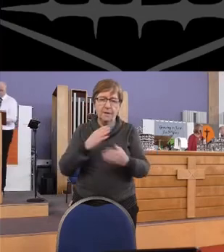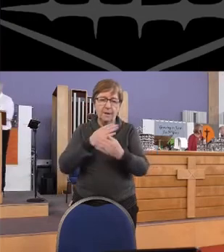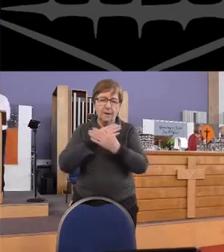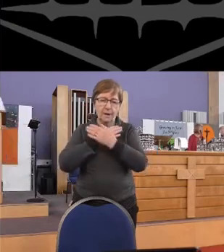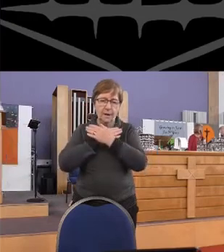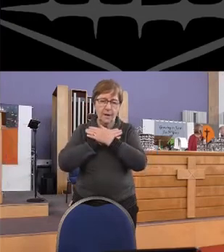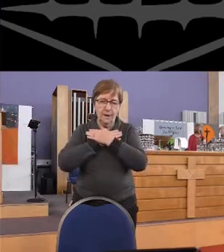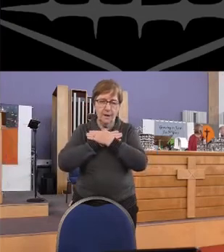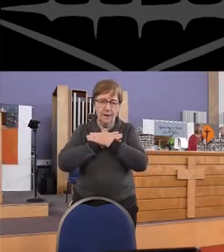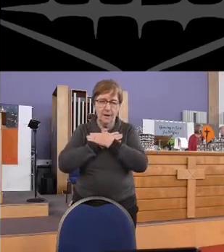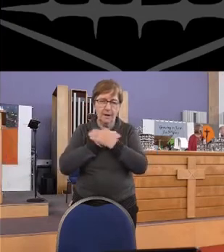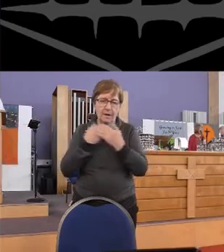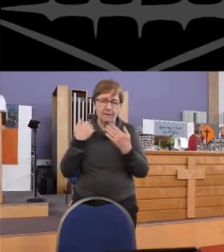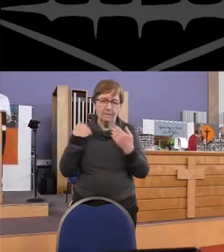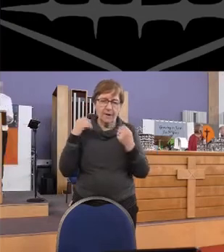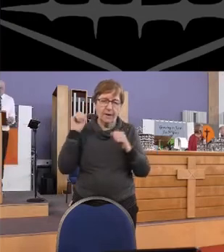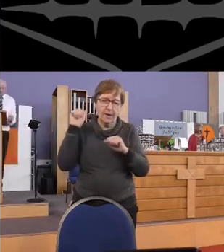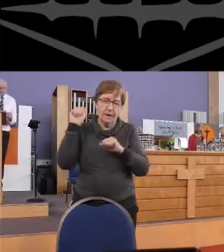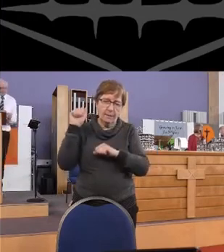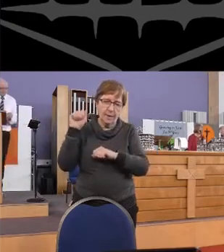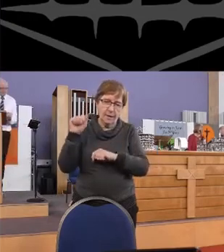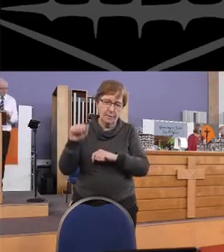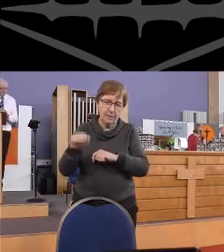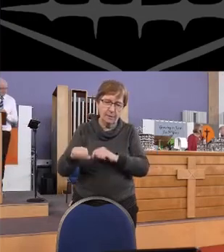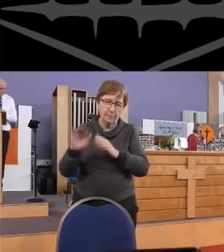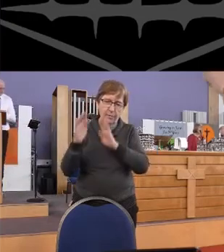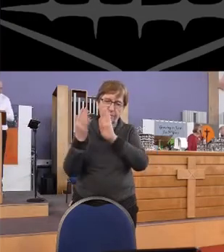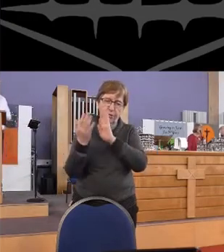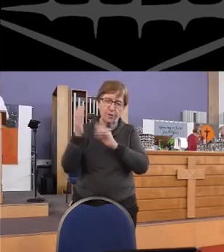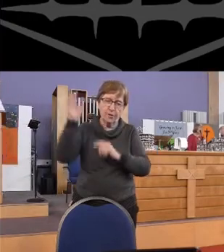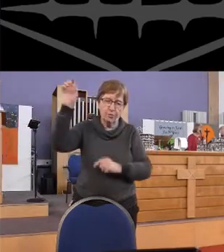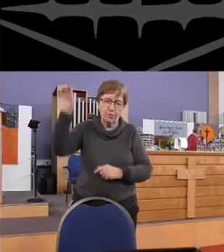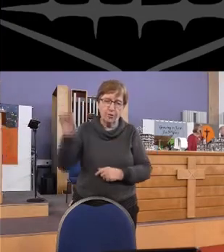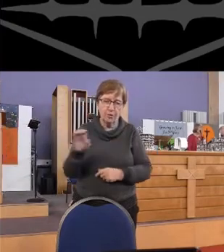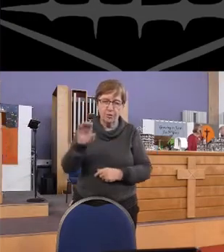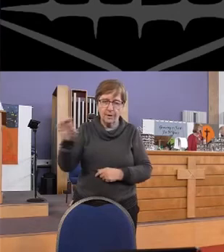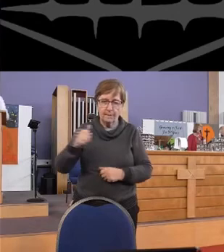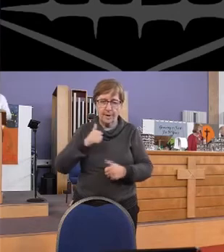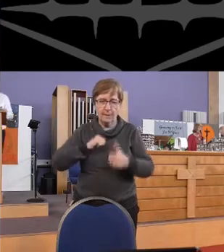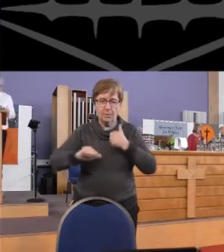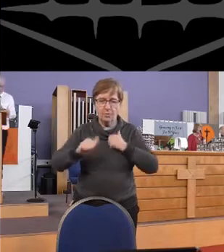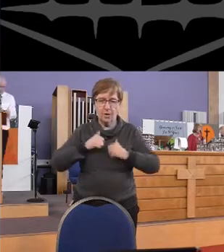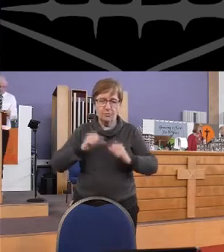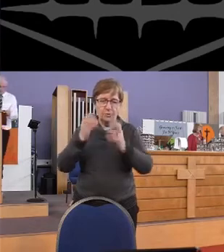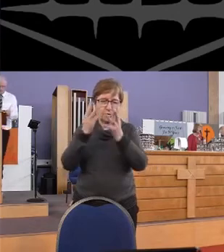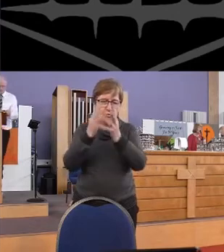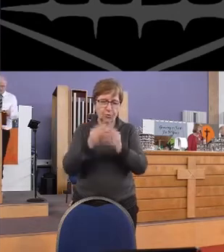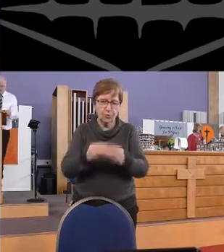amazing love! I bow before the cross.